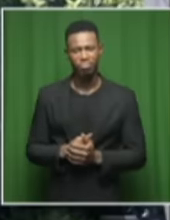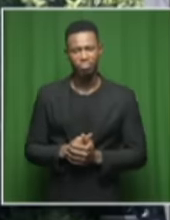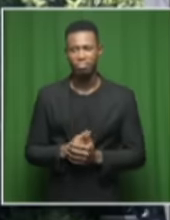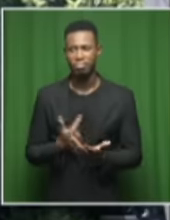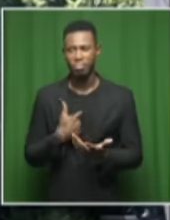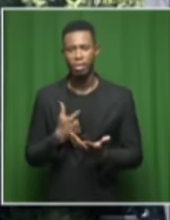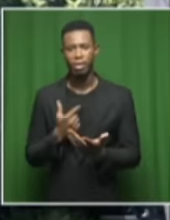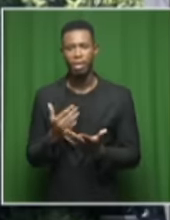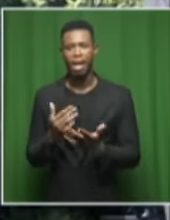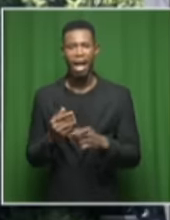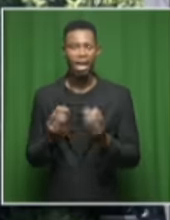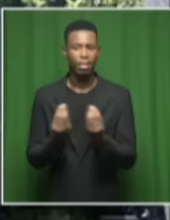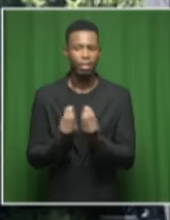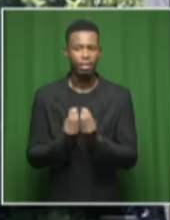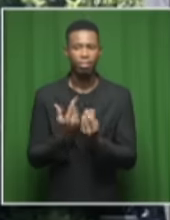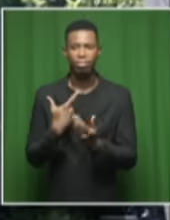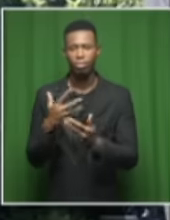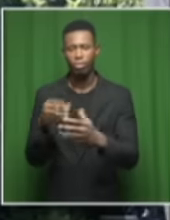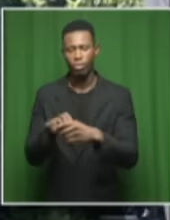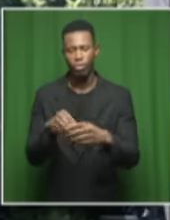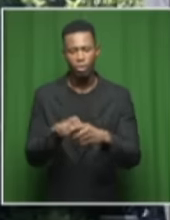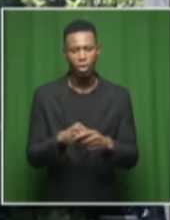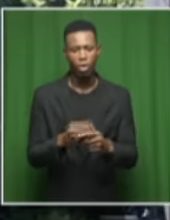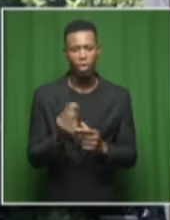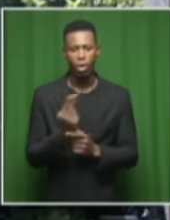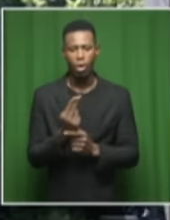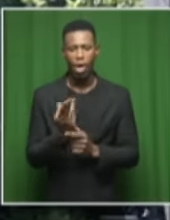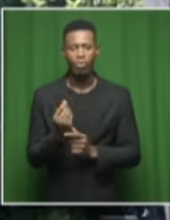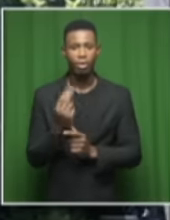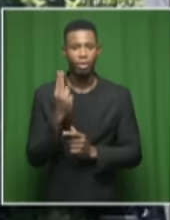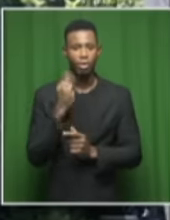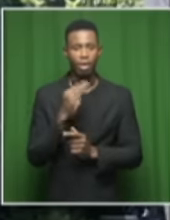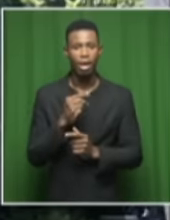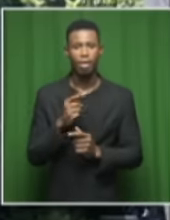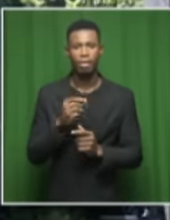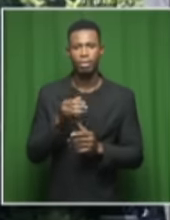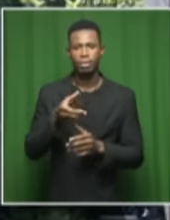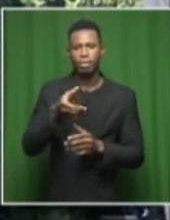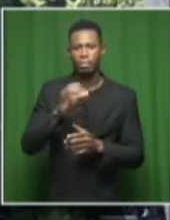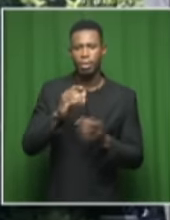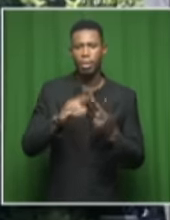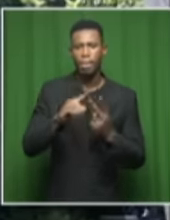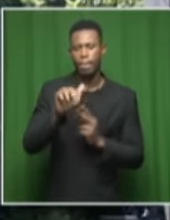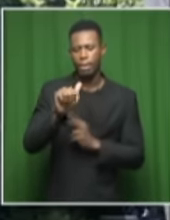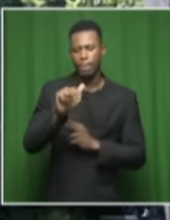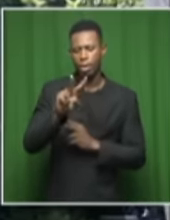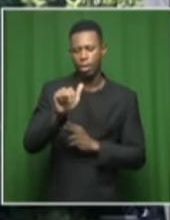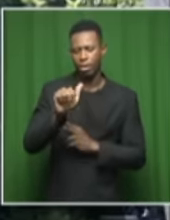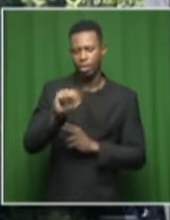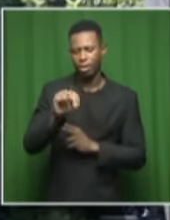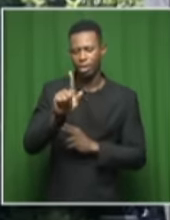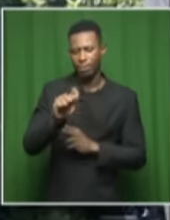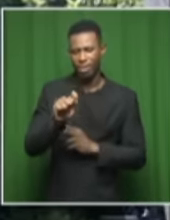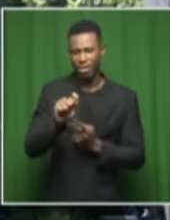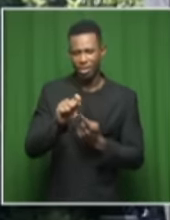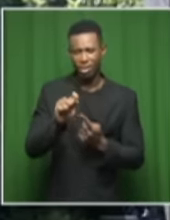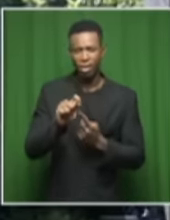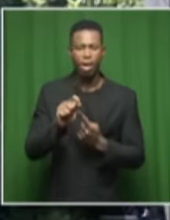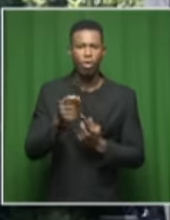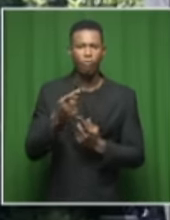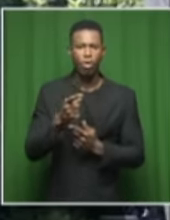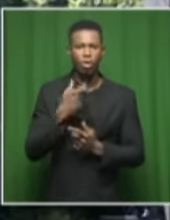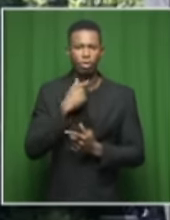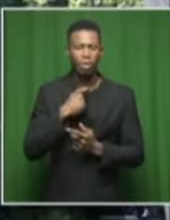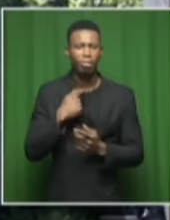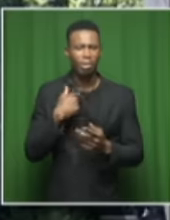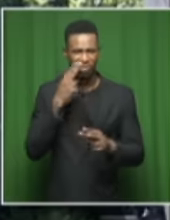getting involved in a few different things. Got involved in a nice brandy brand called Avante, so just having